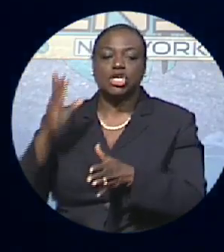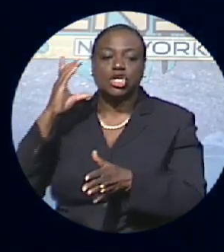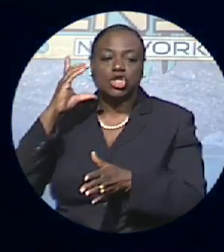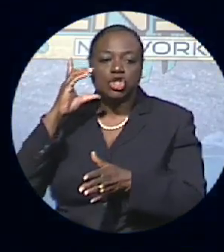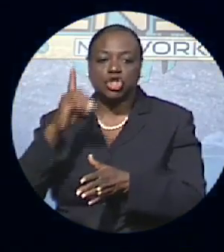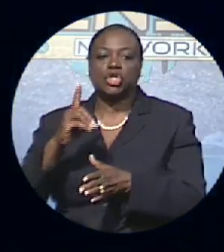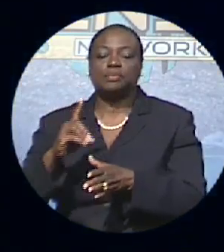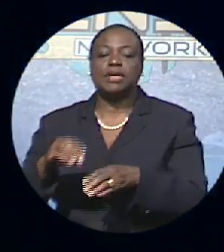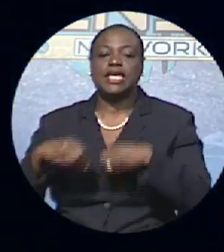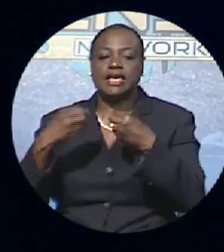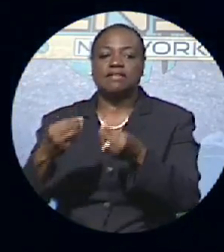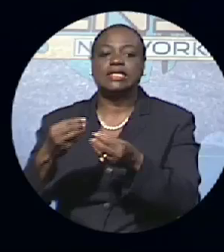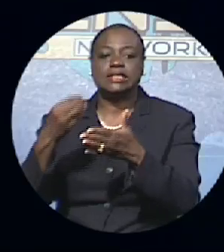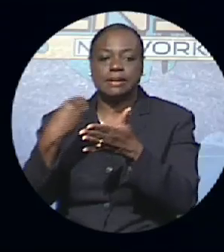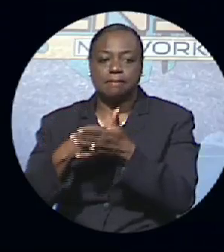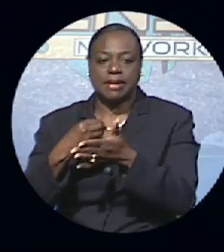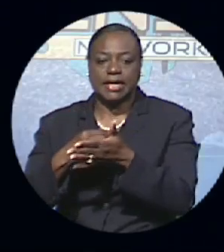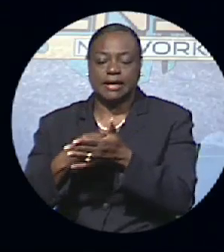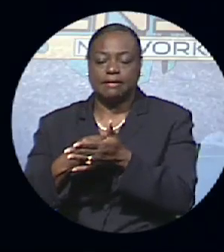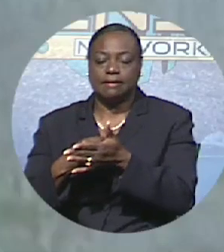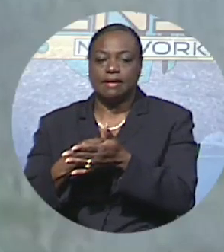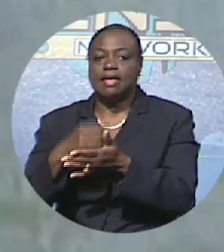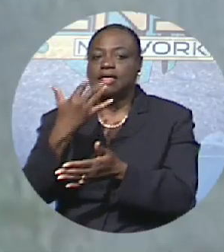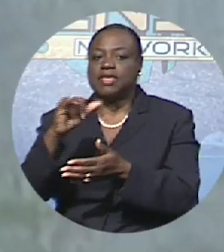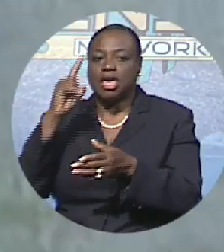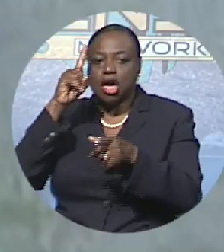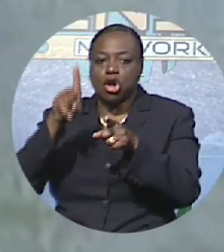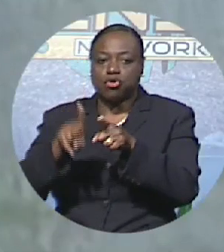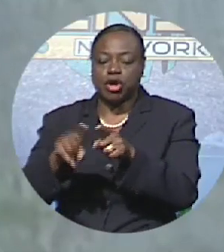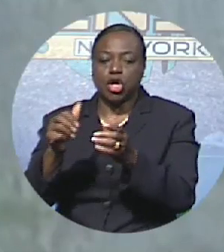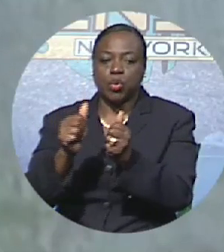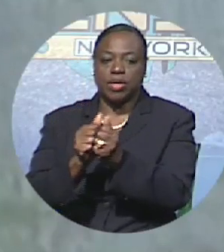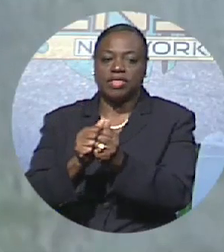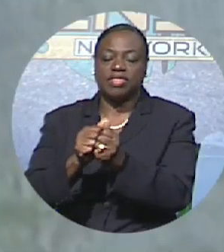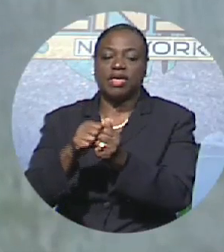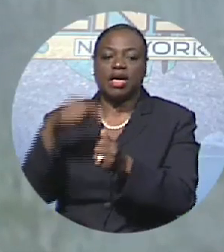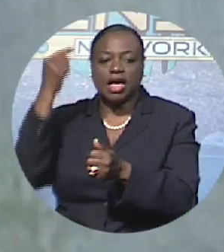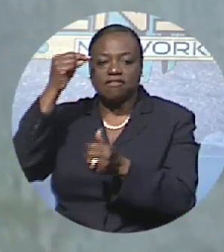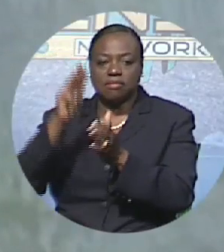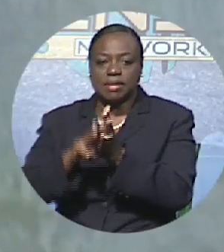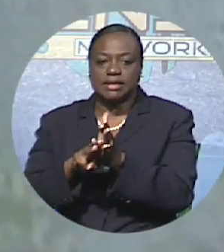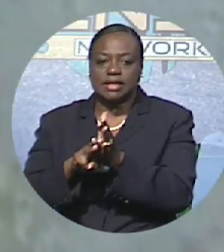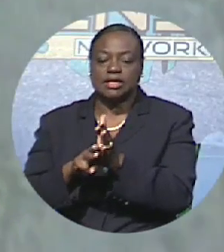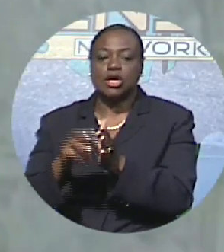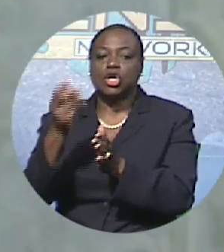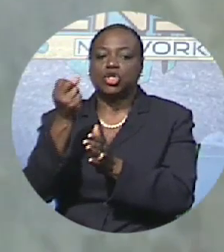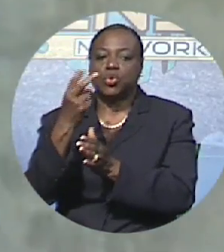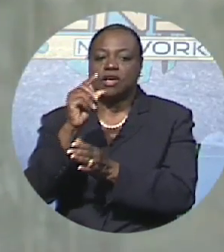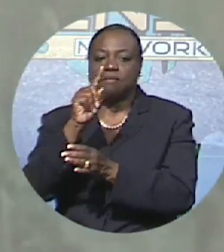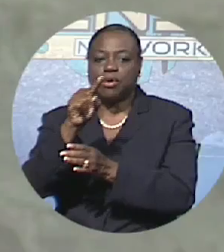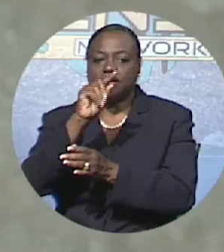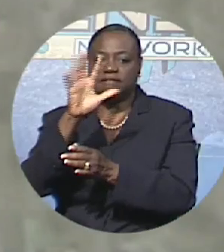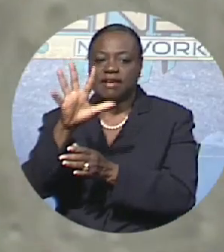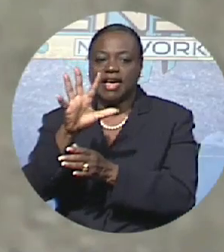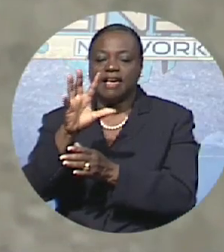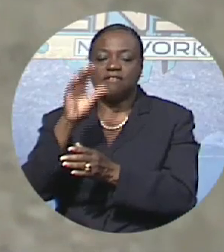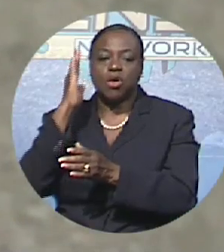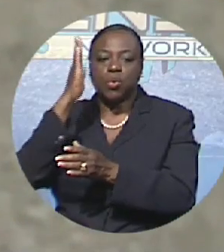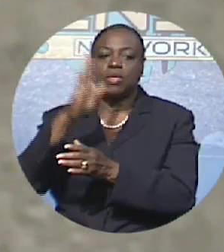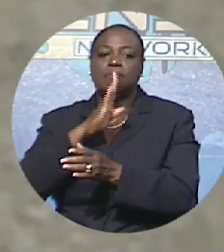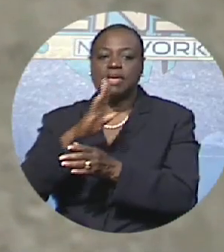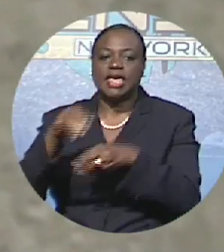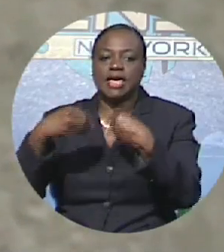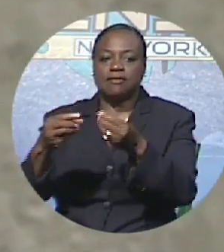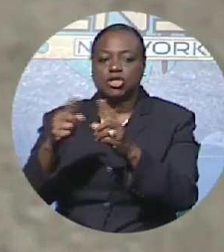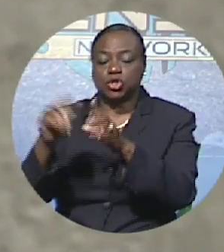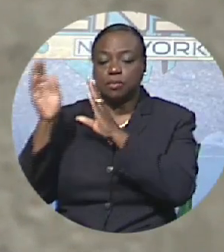the Bahamas Petroleum Company has an agreement with the government that secures 12.5 to 25% of profits for Bahamians on a sliding scale,